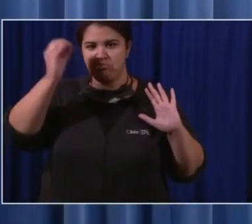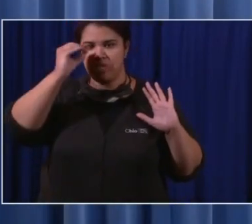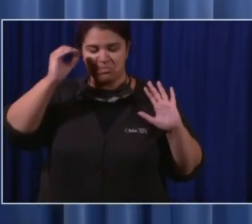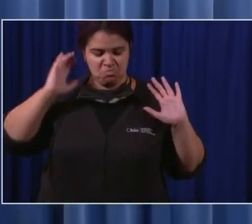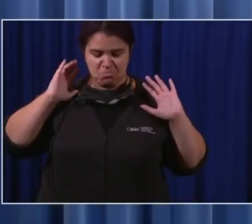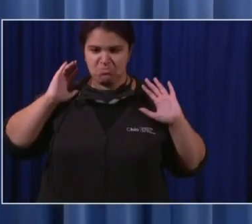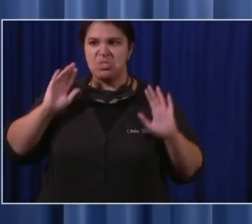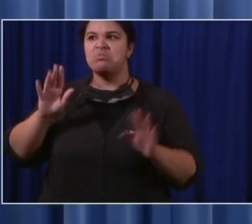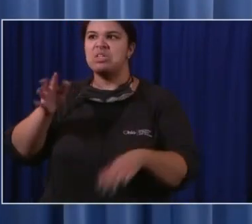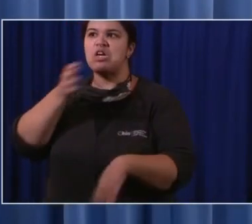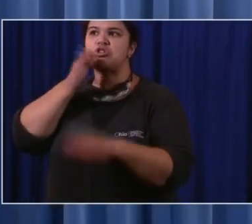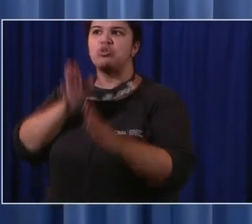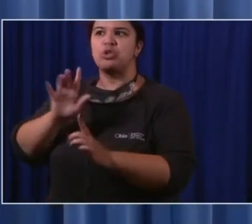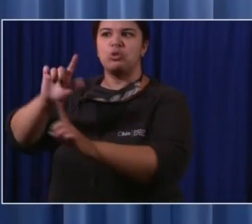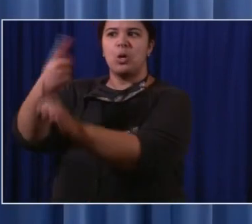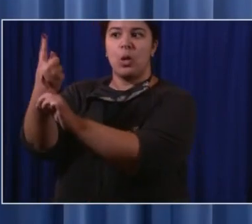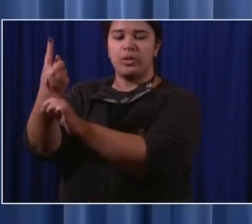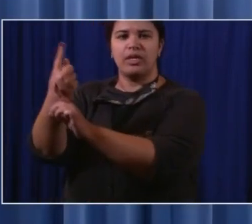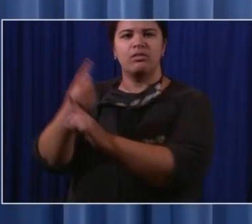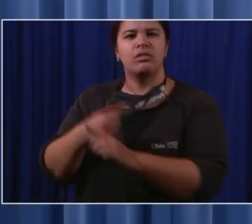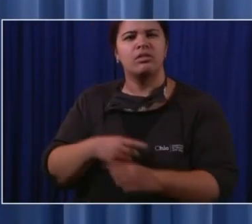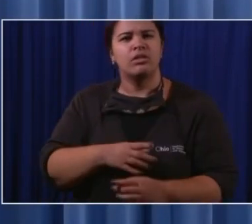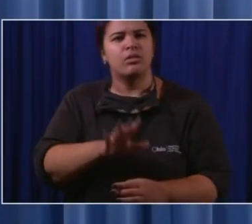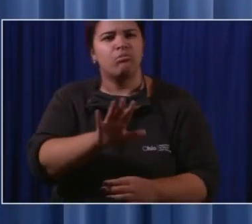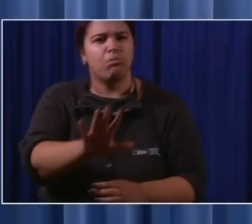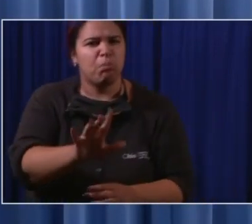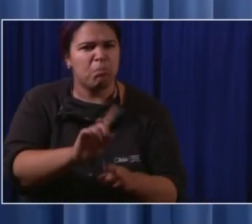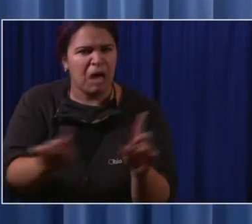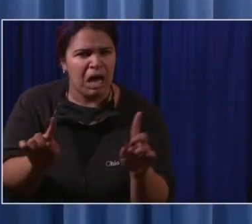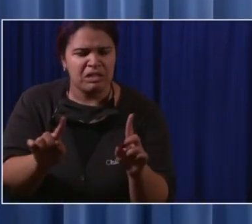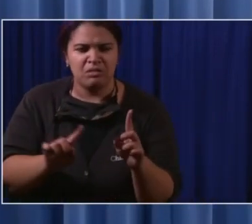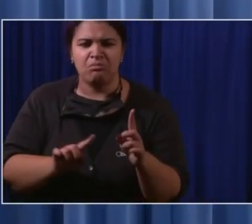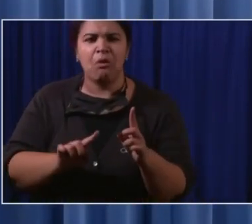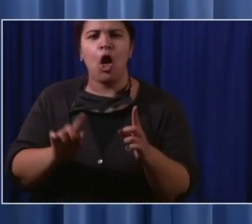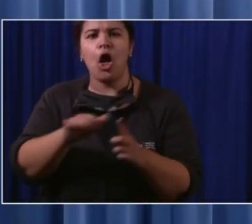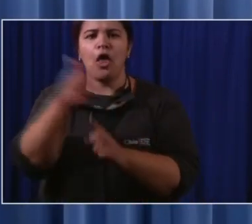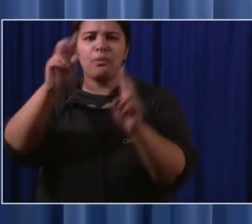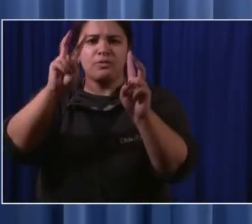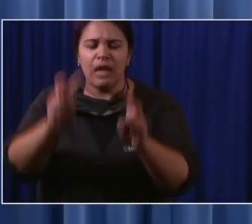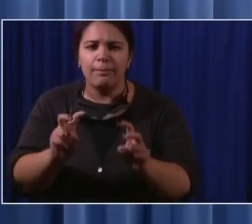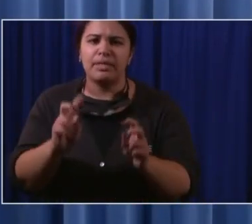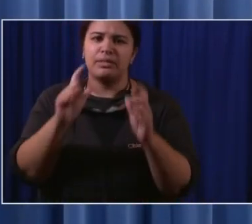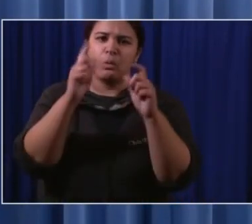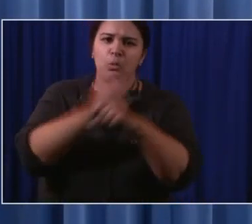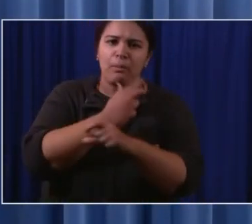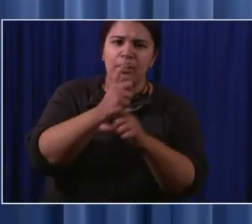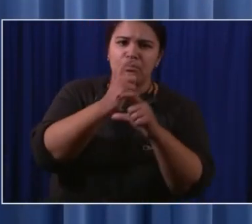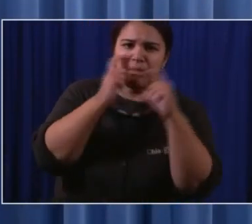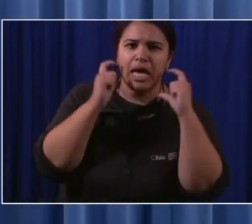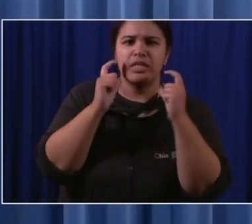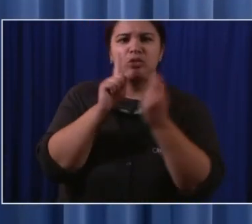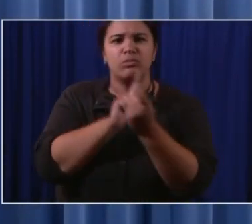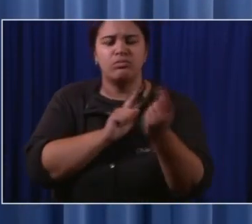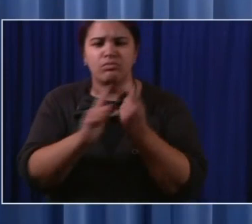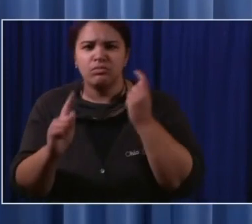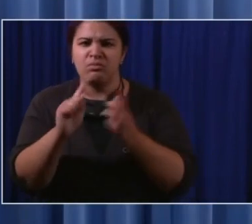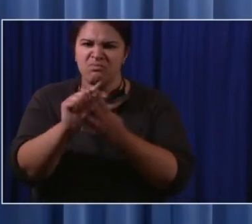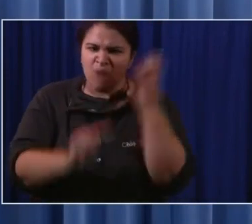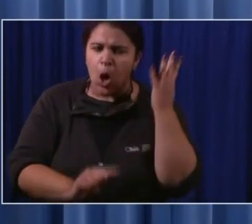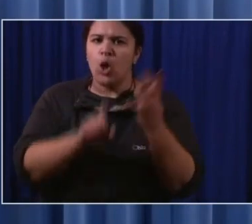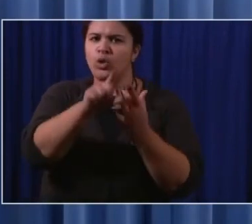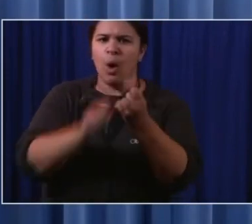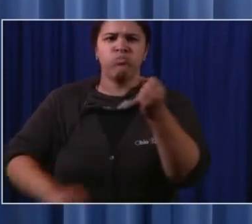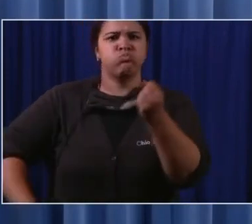statewide mask mandate. There's strong evidence disproving hydroxychloroquine as a treatment, including from the